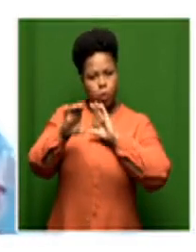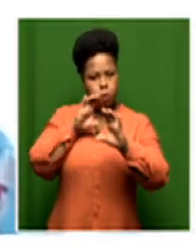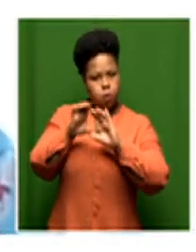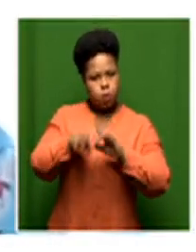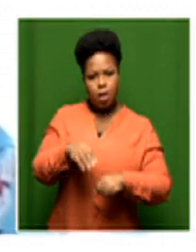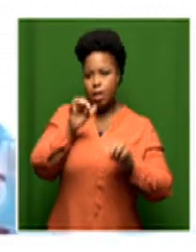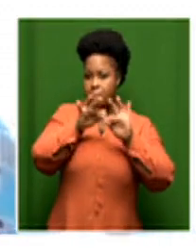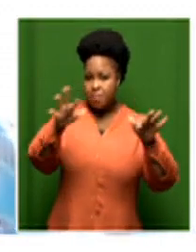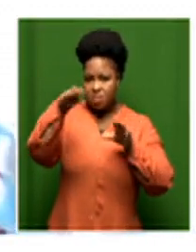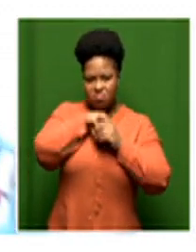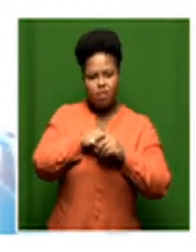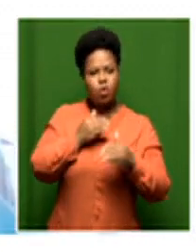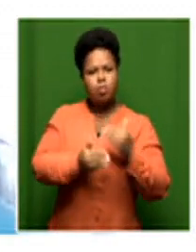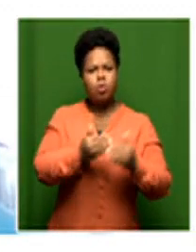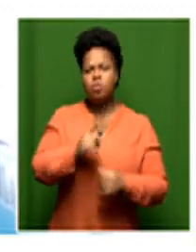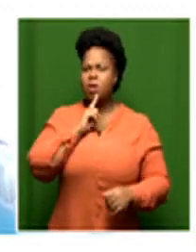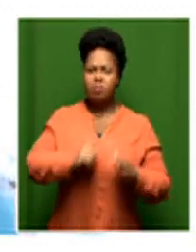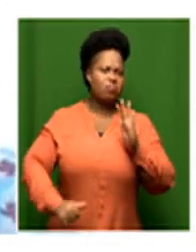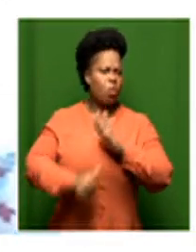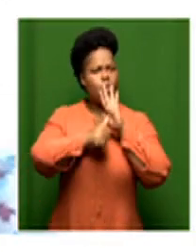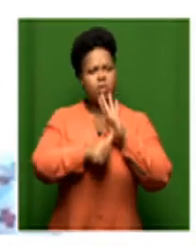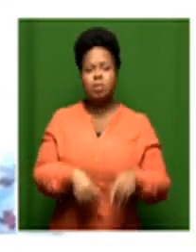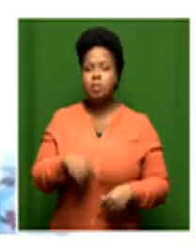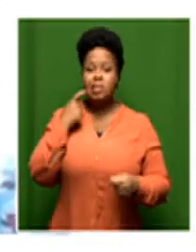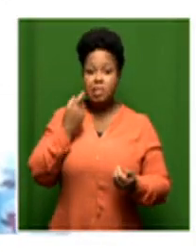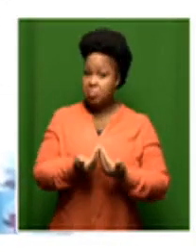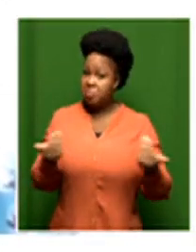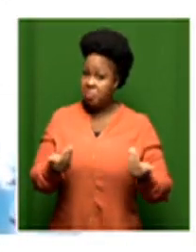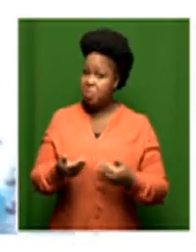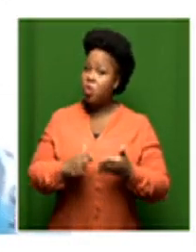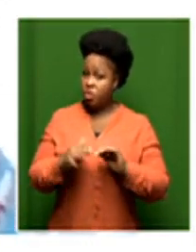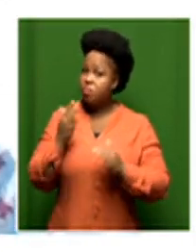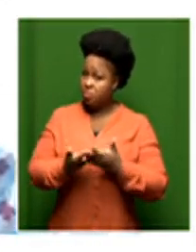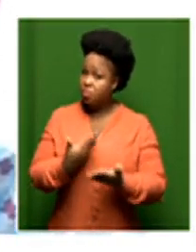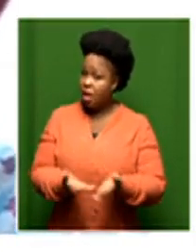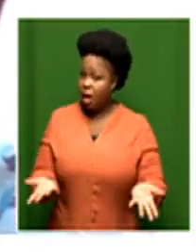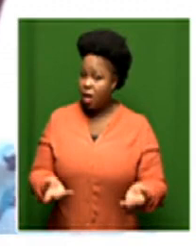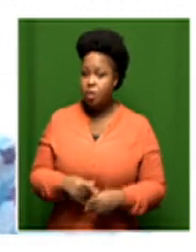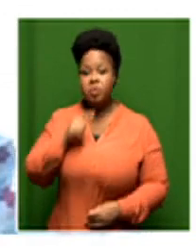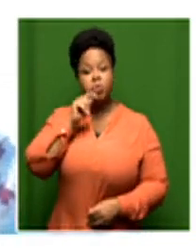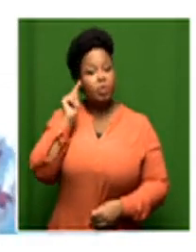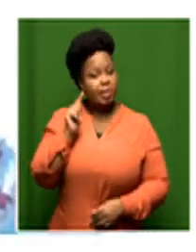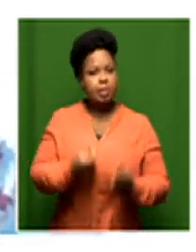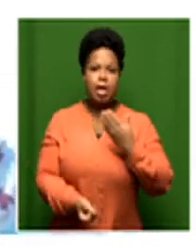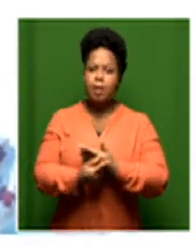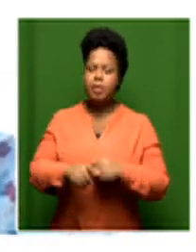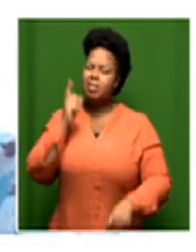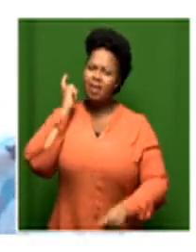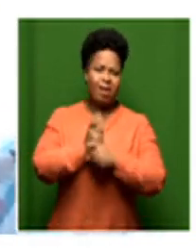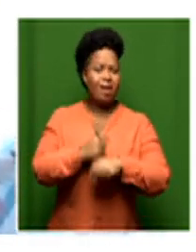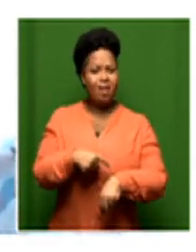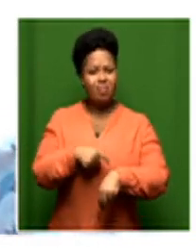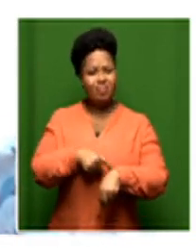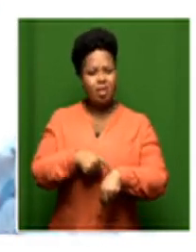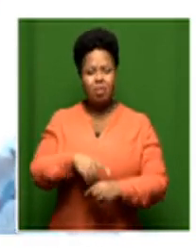are involved in these processes because they are sentimental and they can divide communities. Yeah. And this happened in a very difficult time in